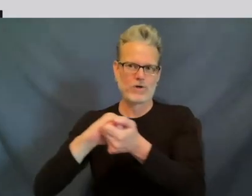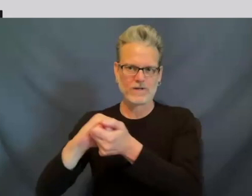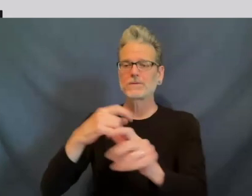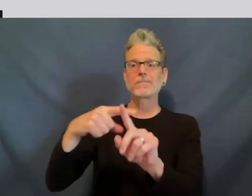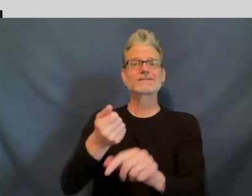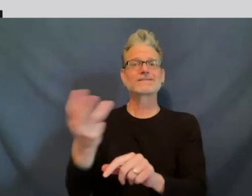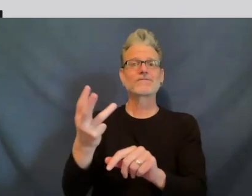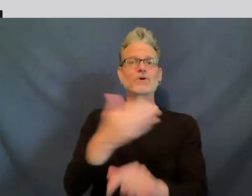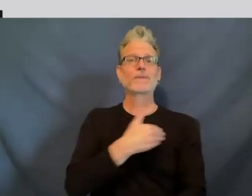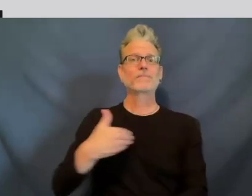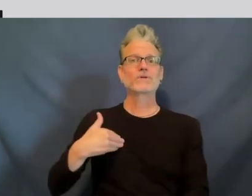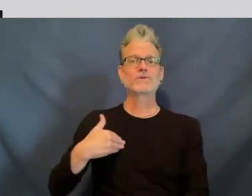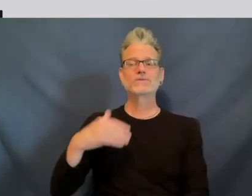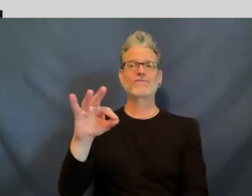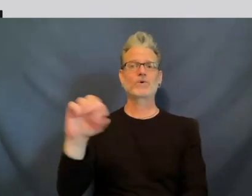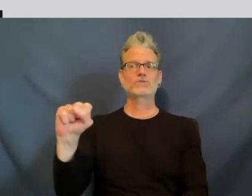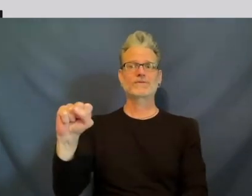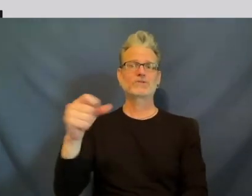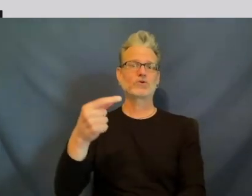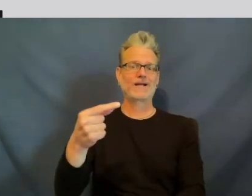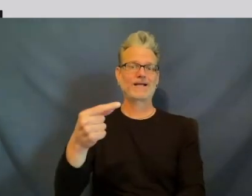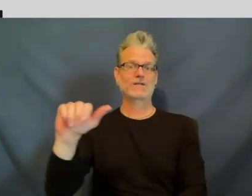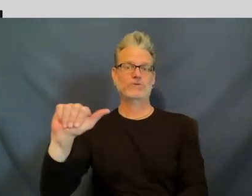of the Forest Service Grants and Agreements team.